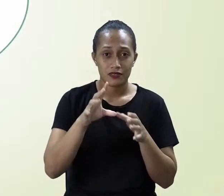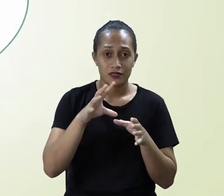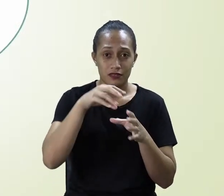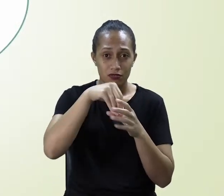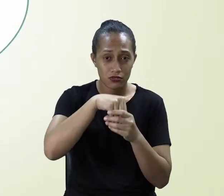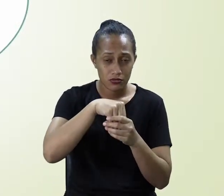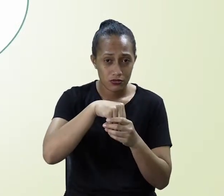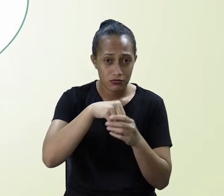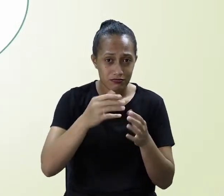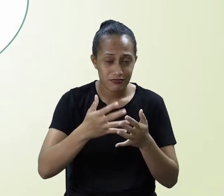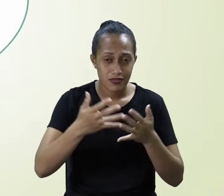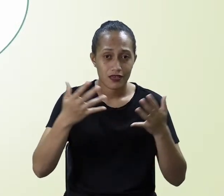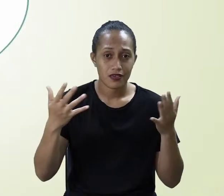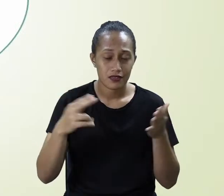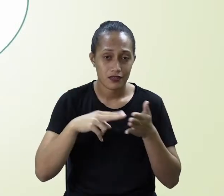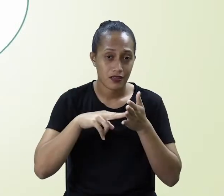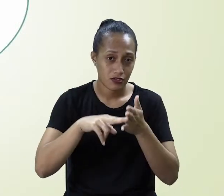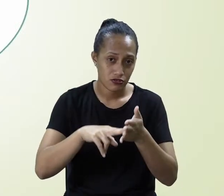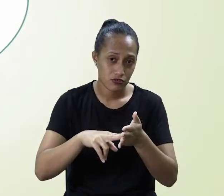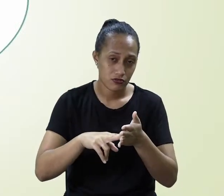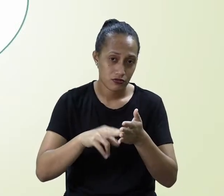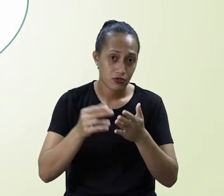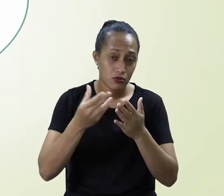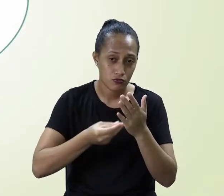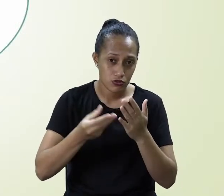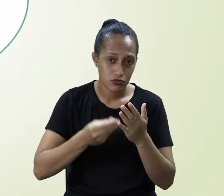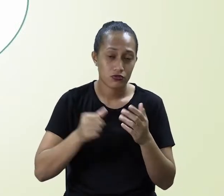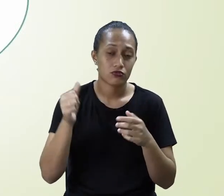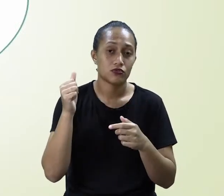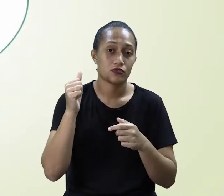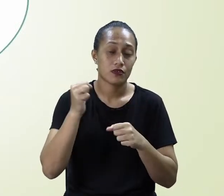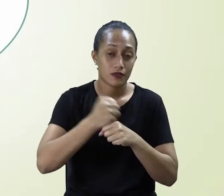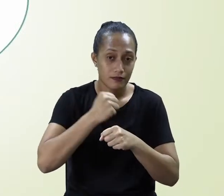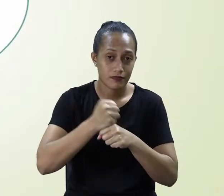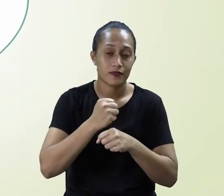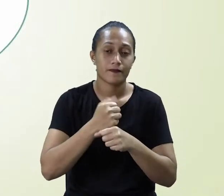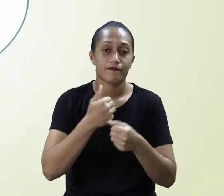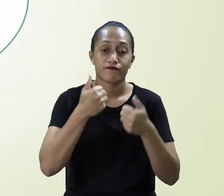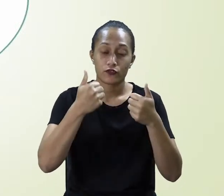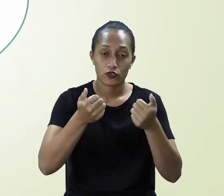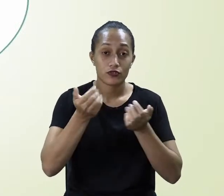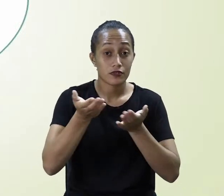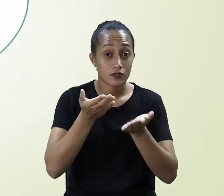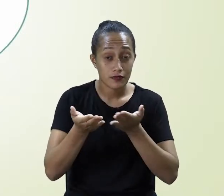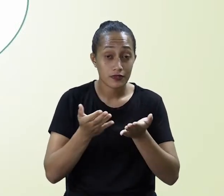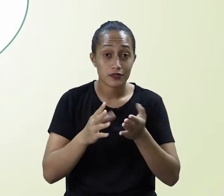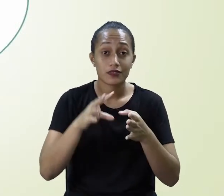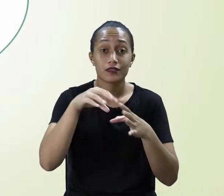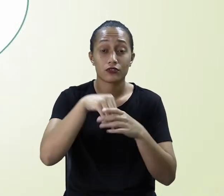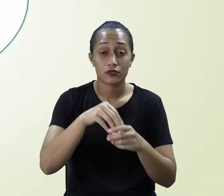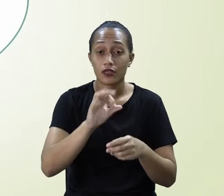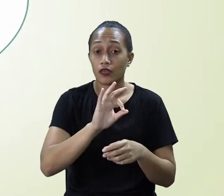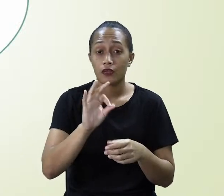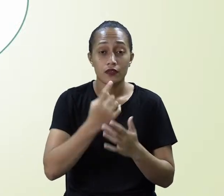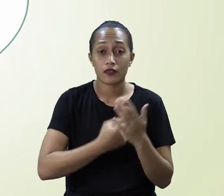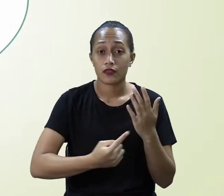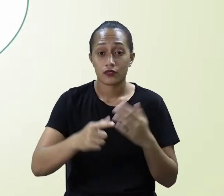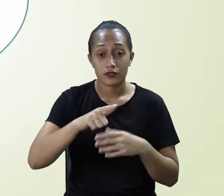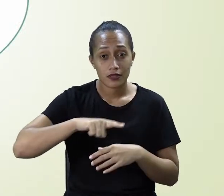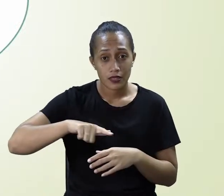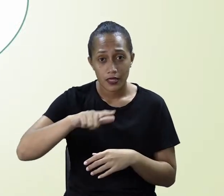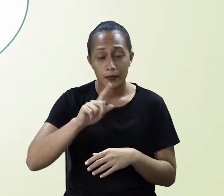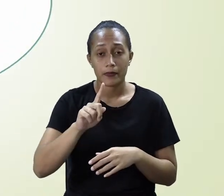to work. It includes an artist's creation of a painting, as well as the work of the pilot flying the